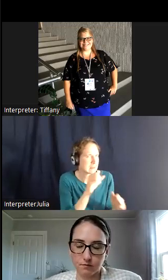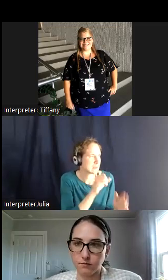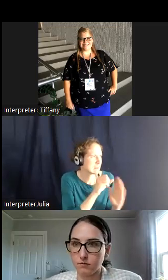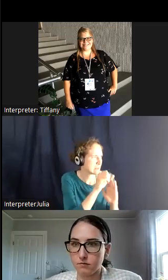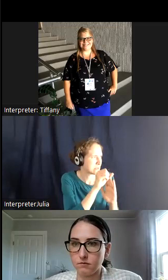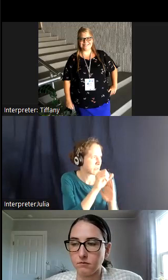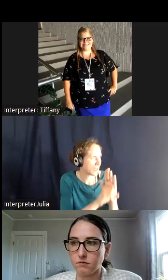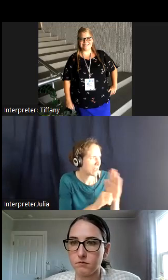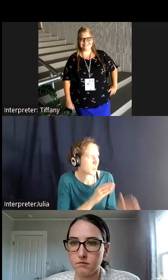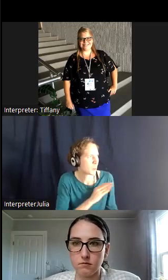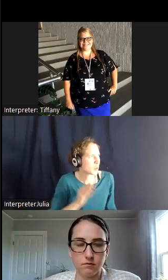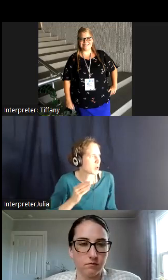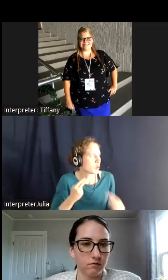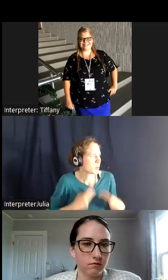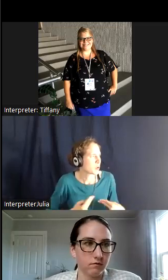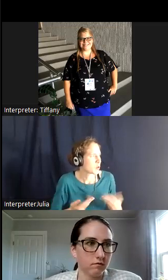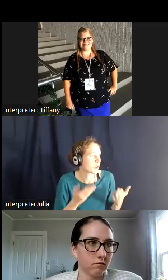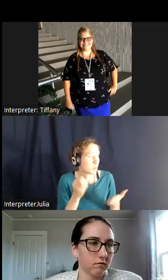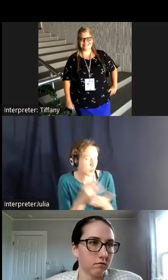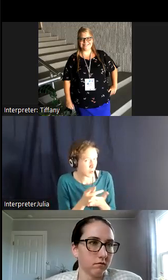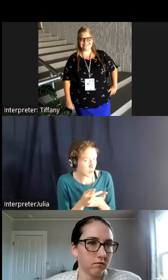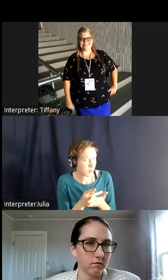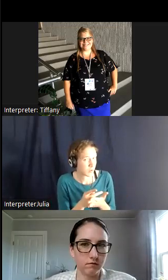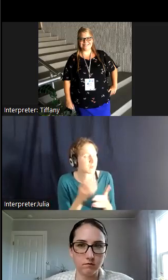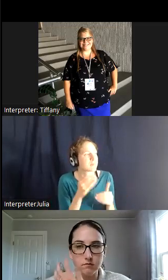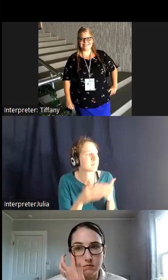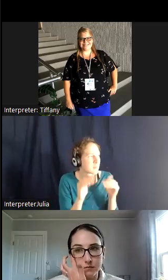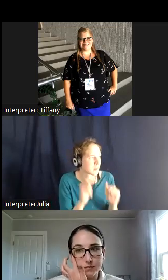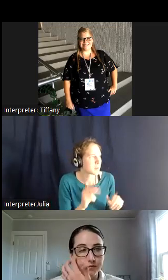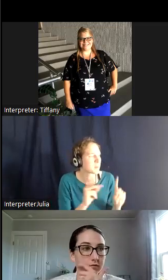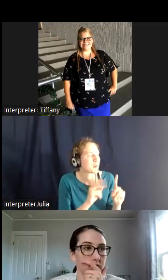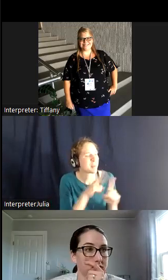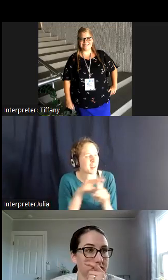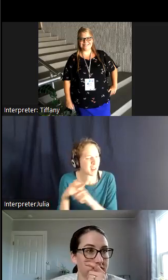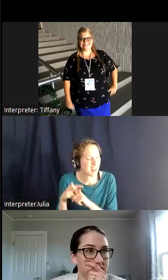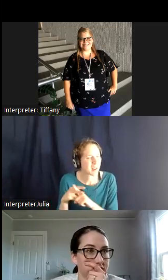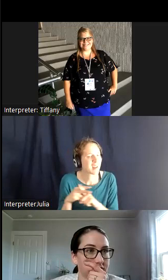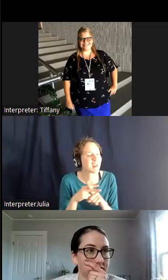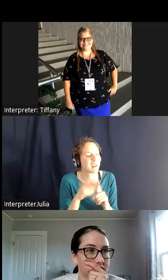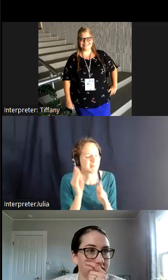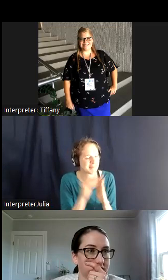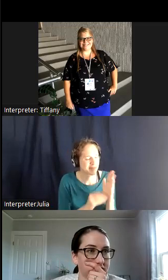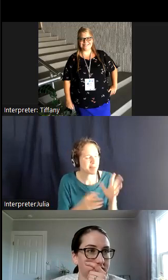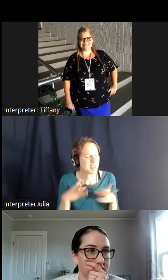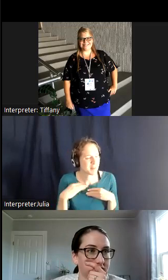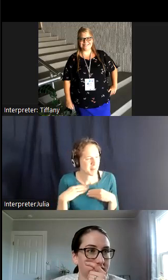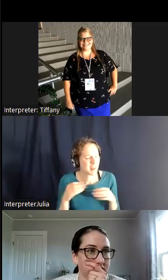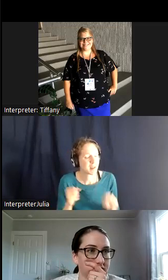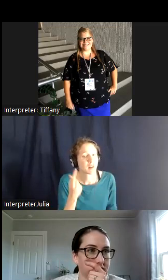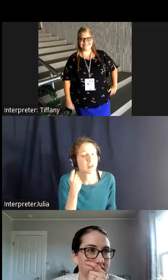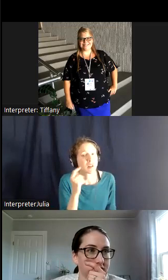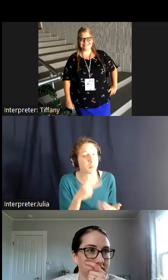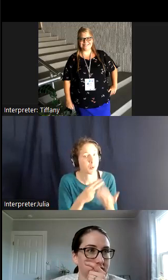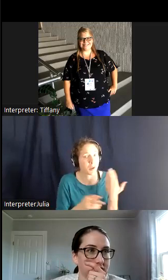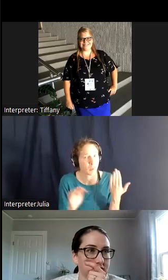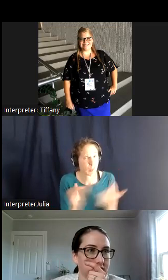Services. So that is when we will be able to start accepting applications. That said, this is a brand new program, and so I'm not